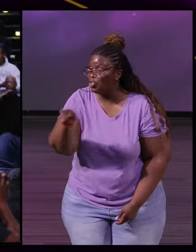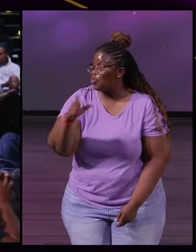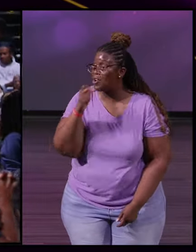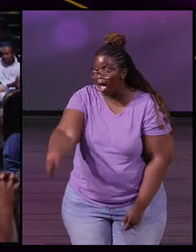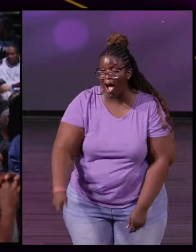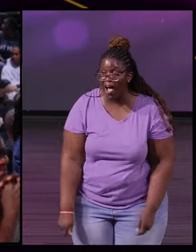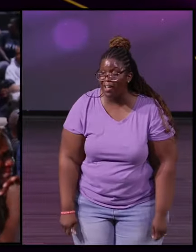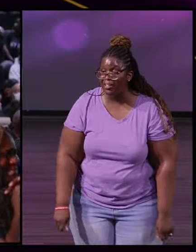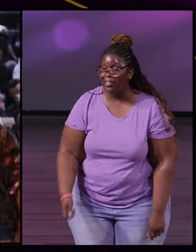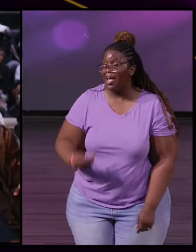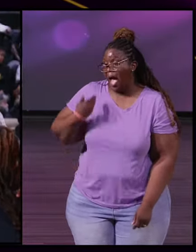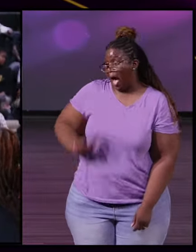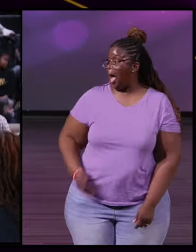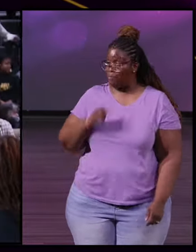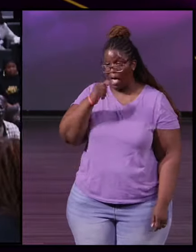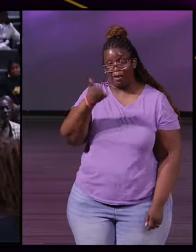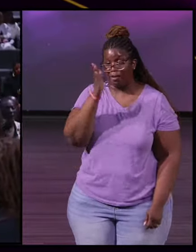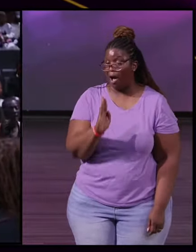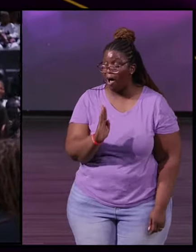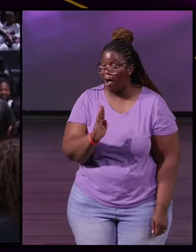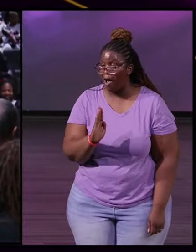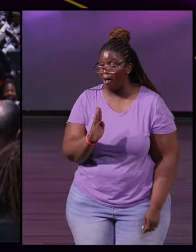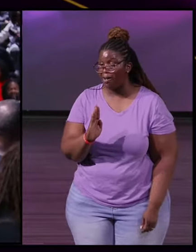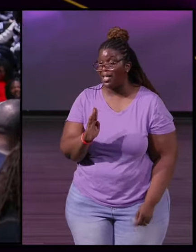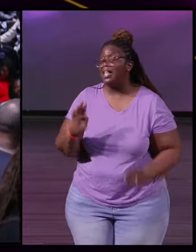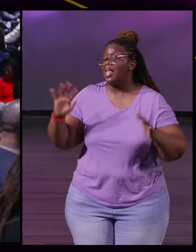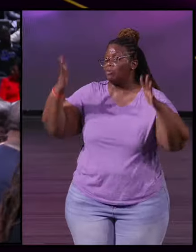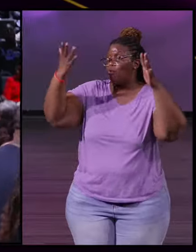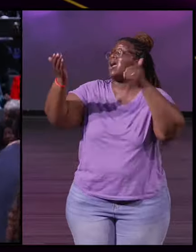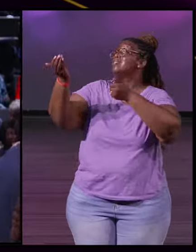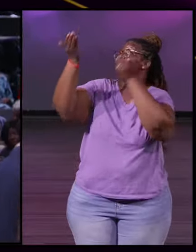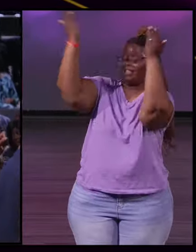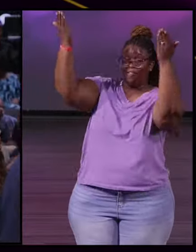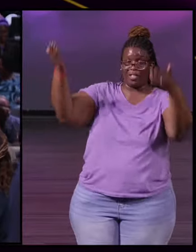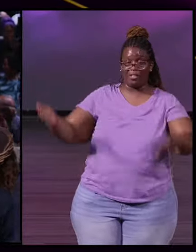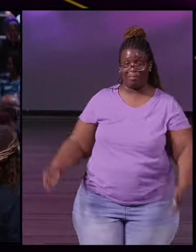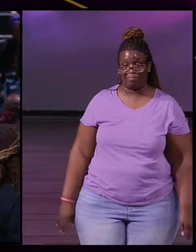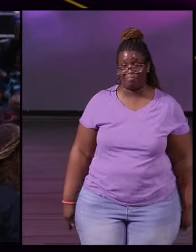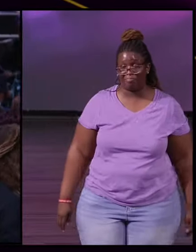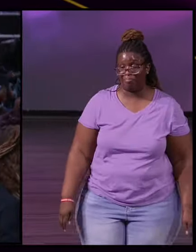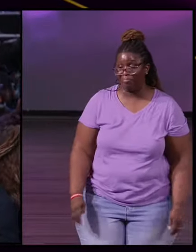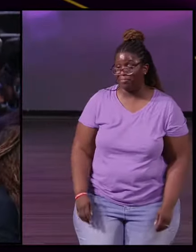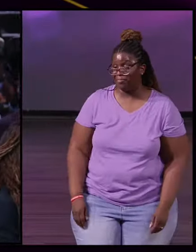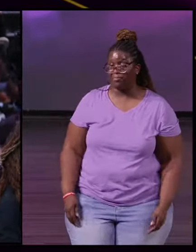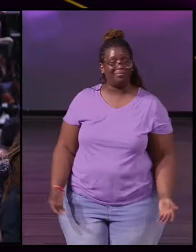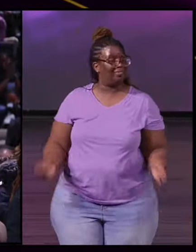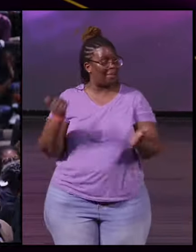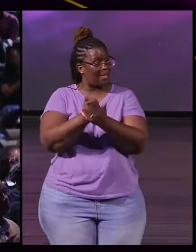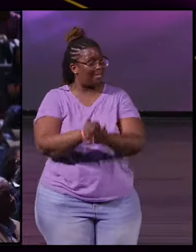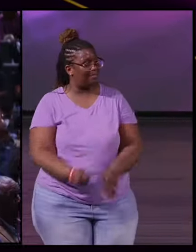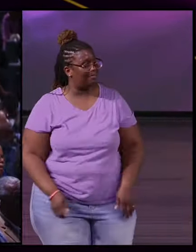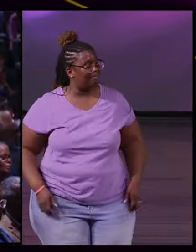not, I am not. Let's give Him the glory. Amen.